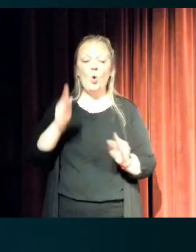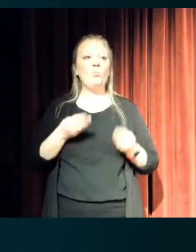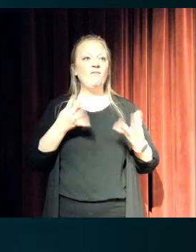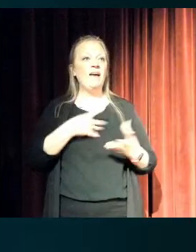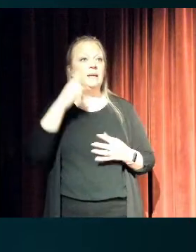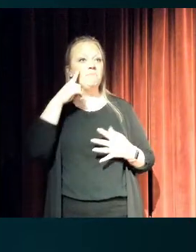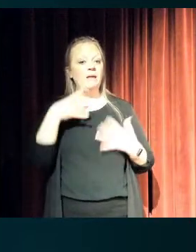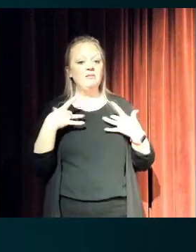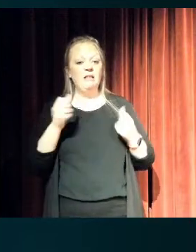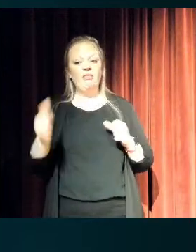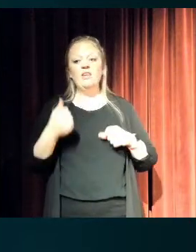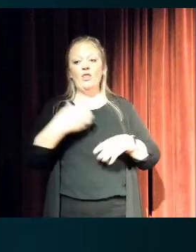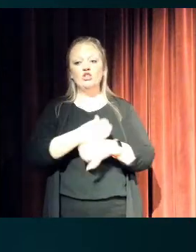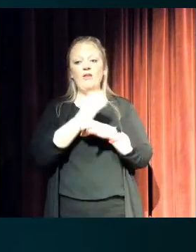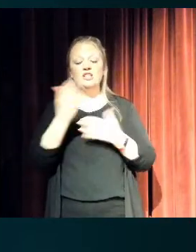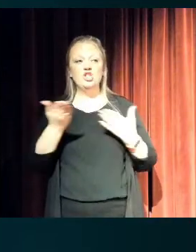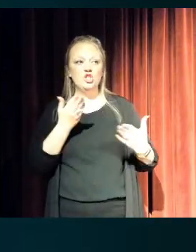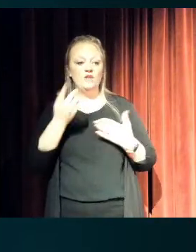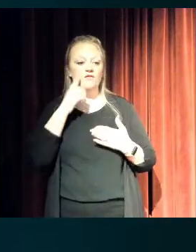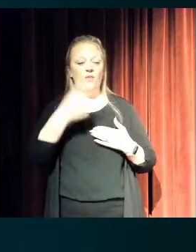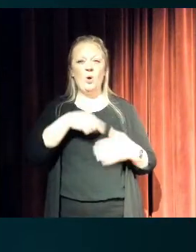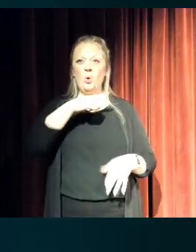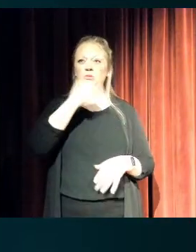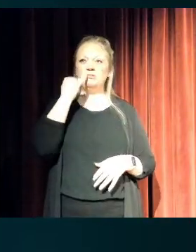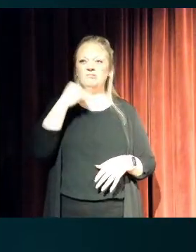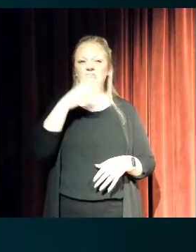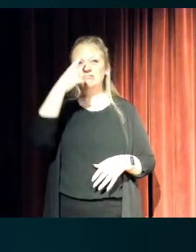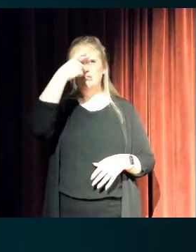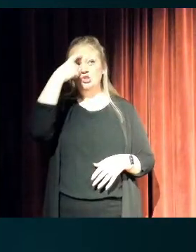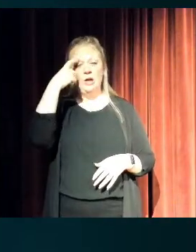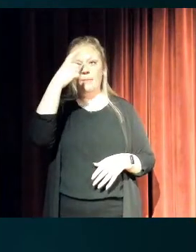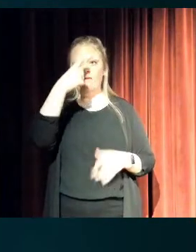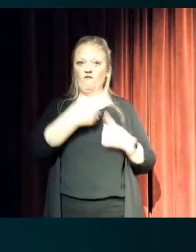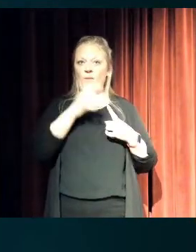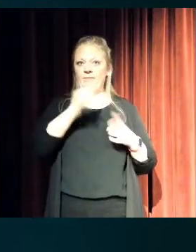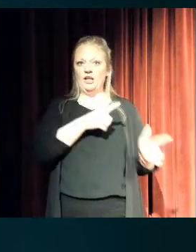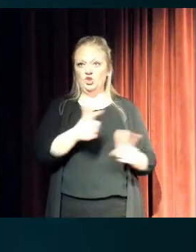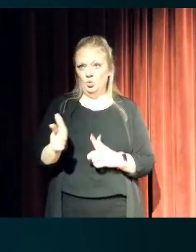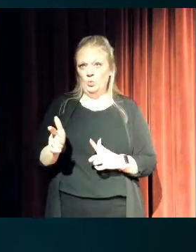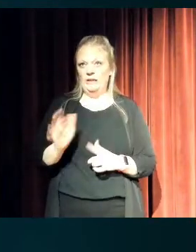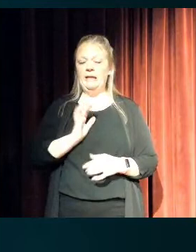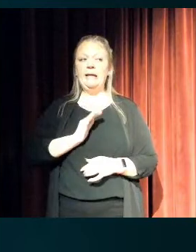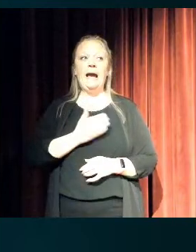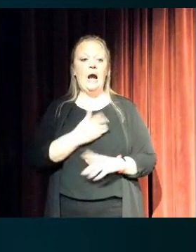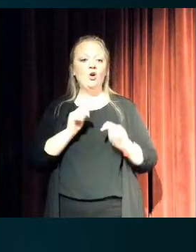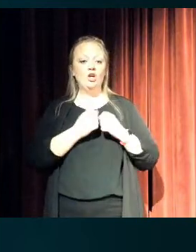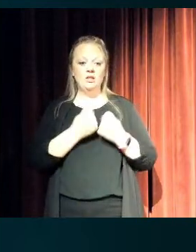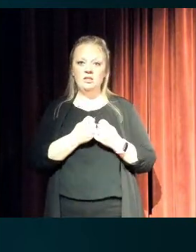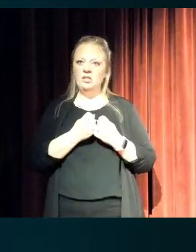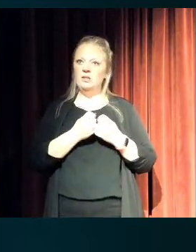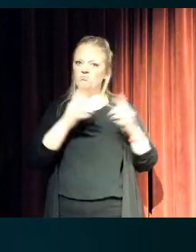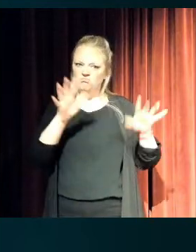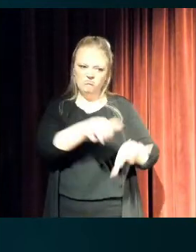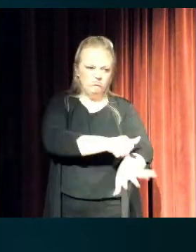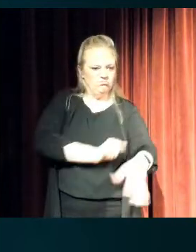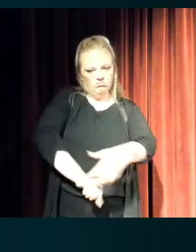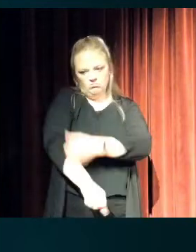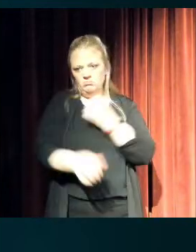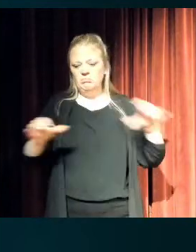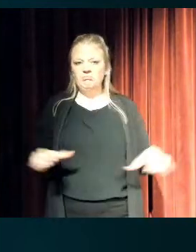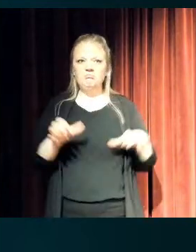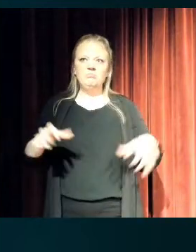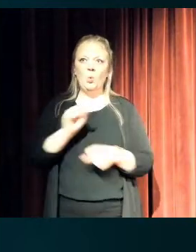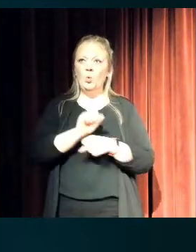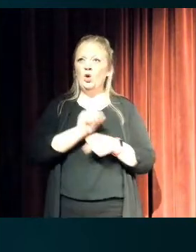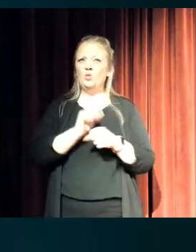health and other crisis services to those traumatized by the mass shooting, Our teams jumped into action, working with